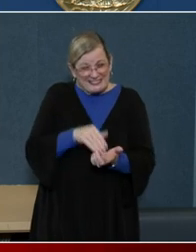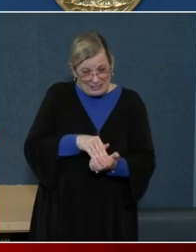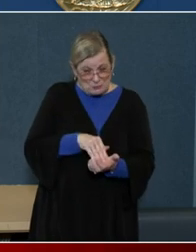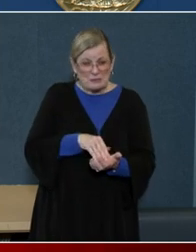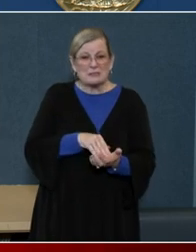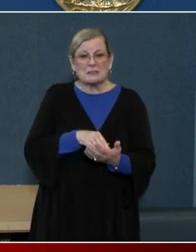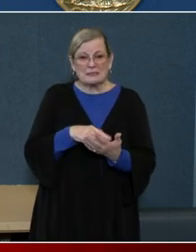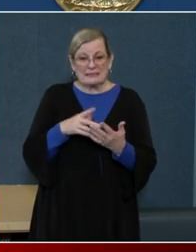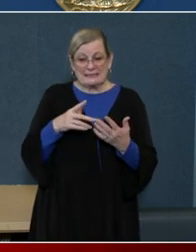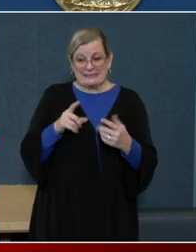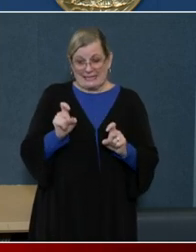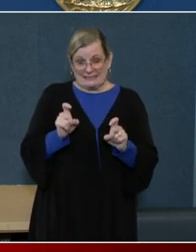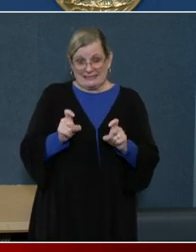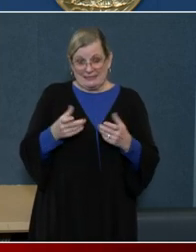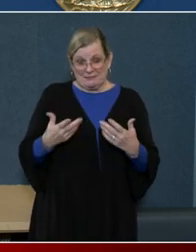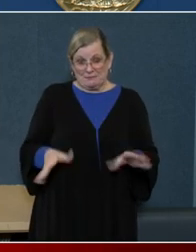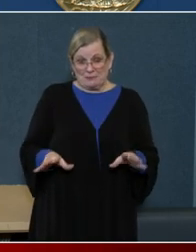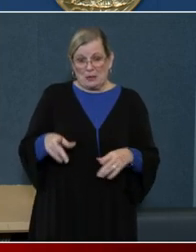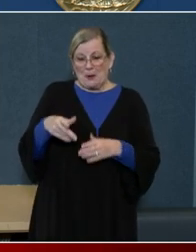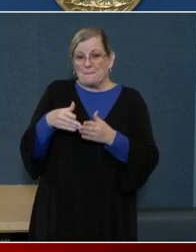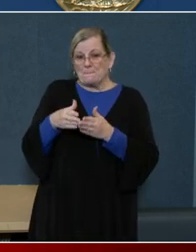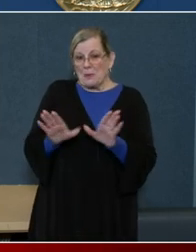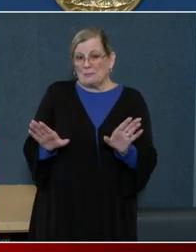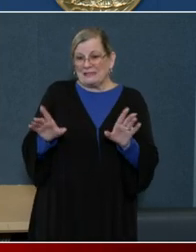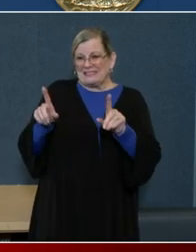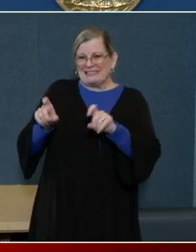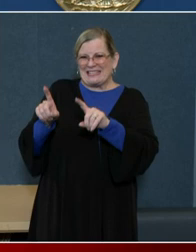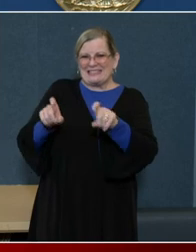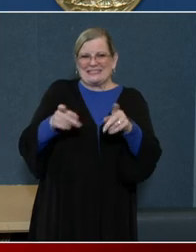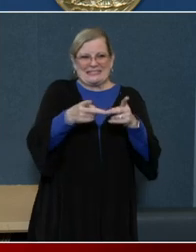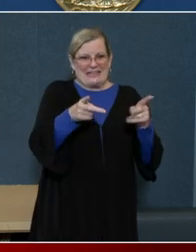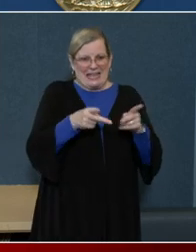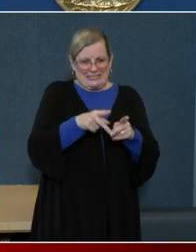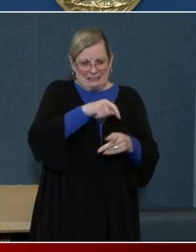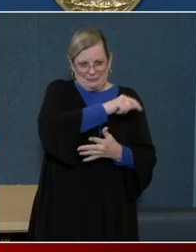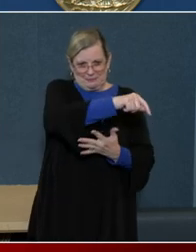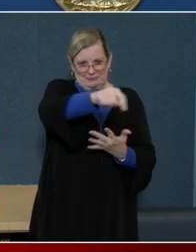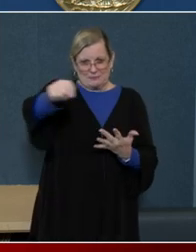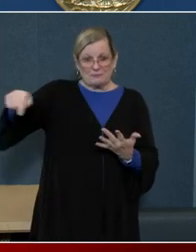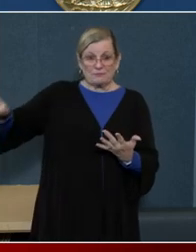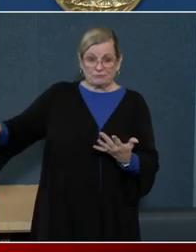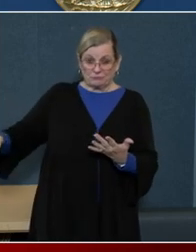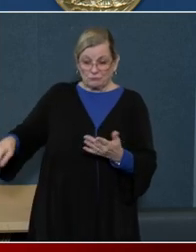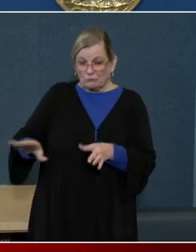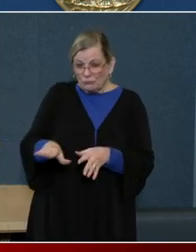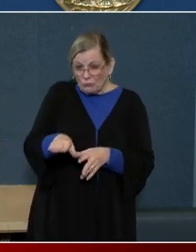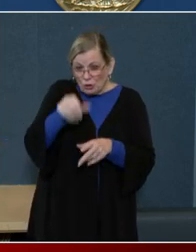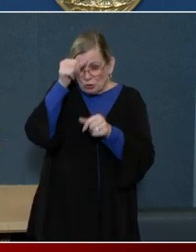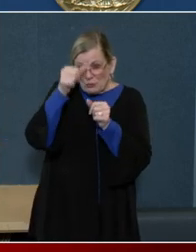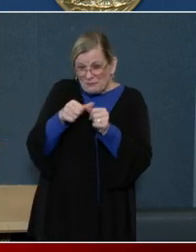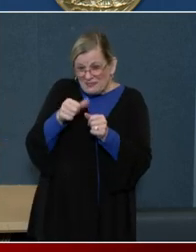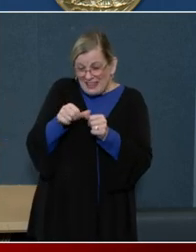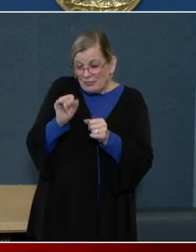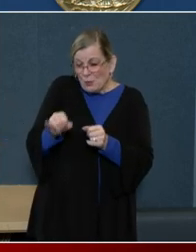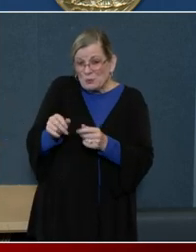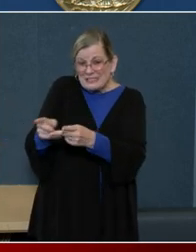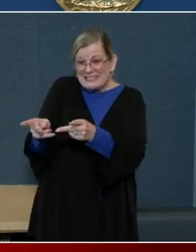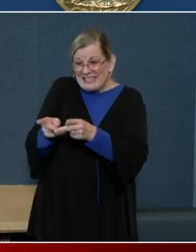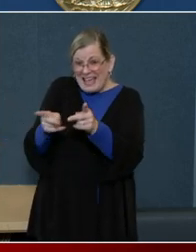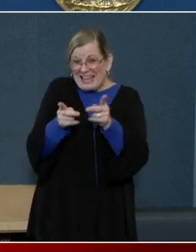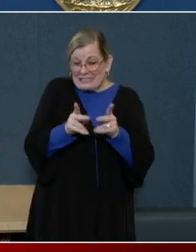public testing sites. And as a reminder, those sites are free, and there we